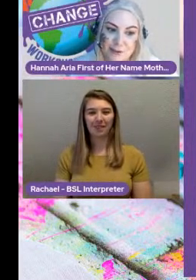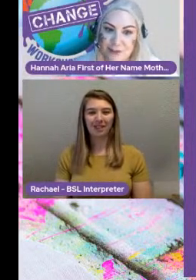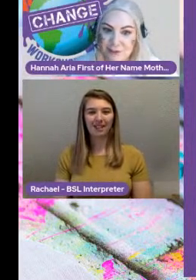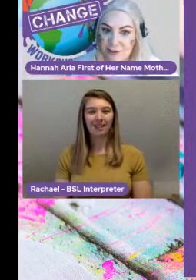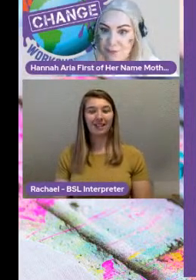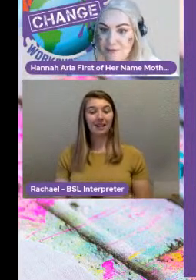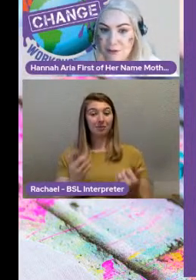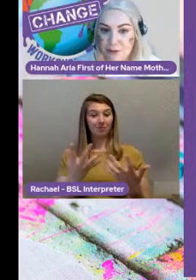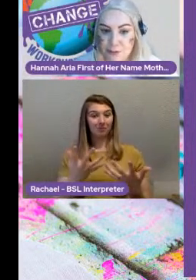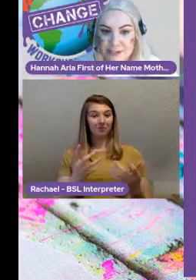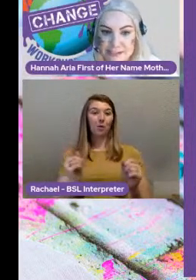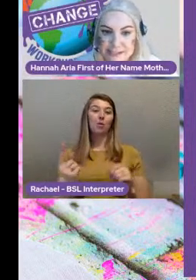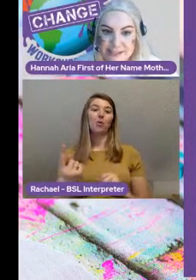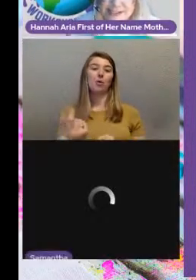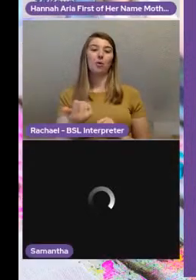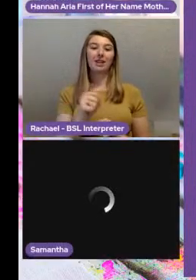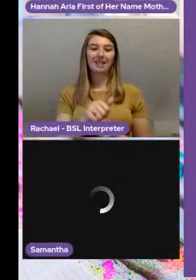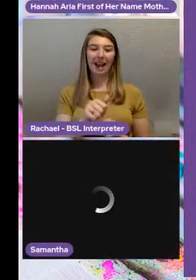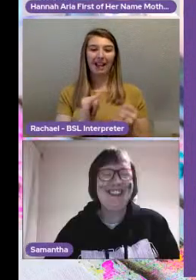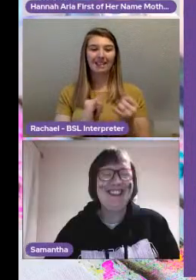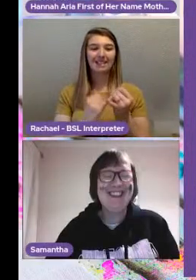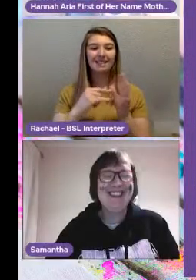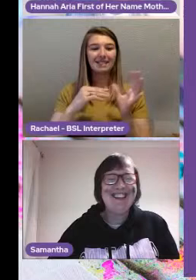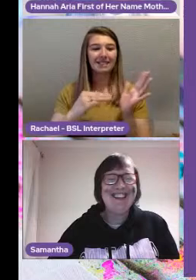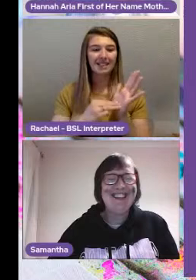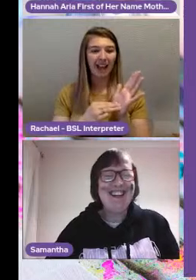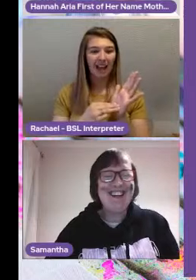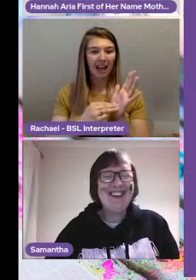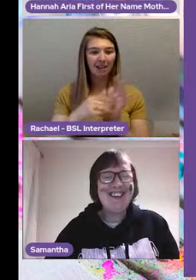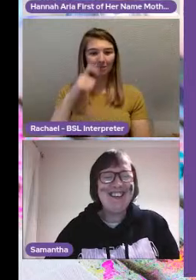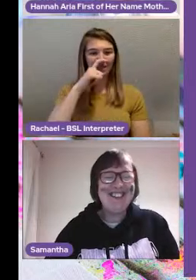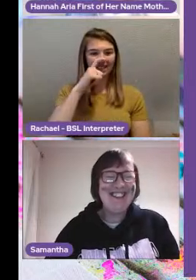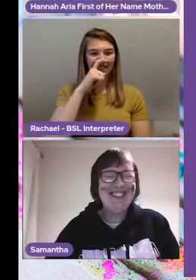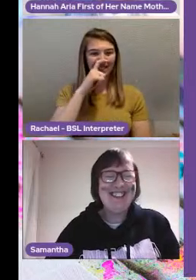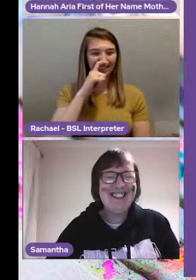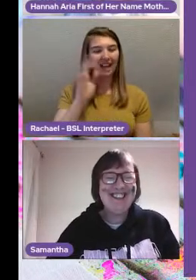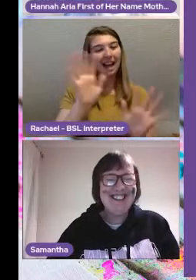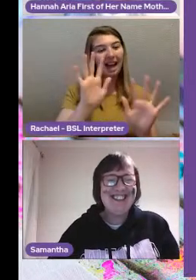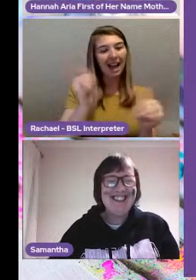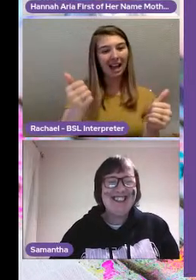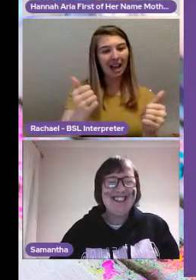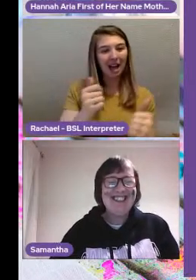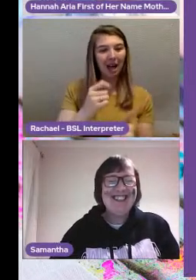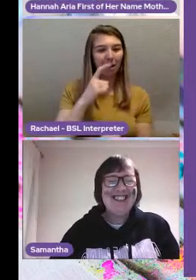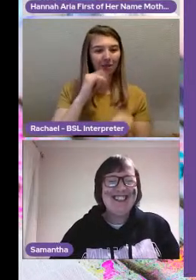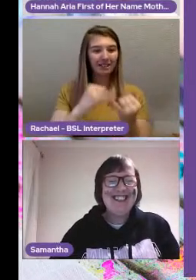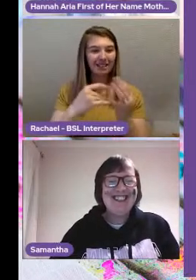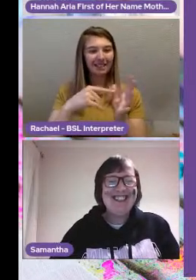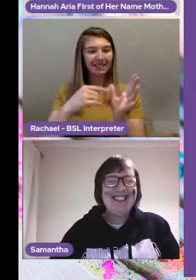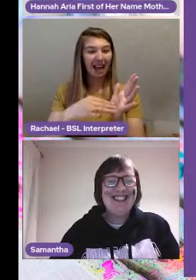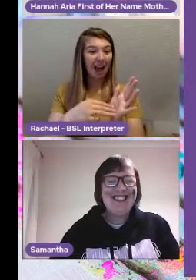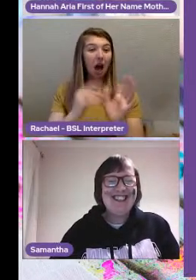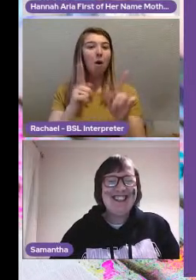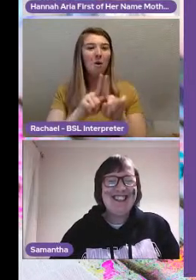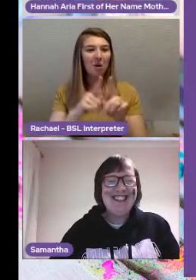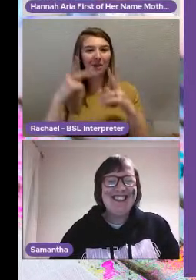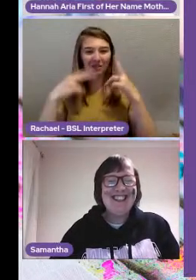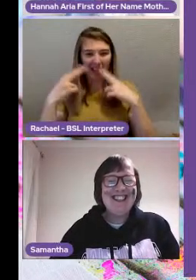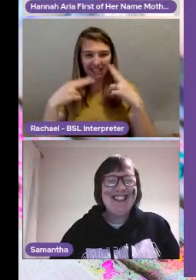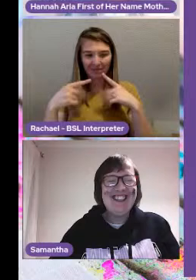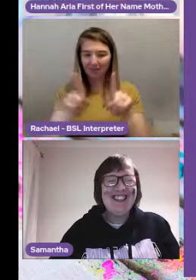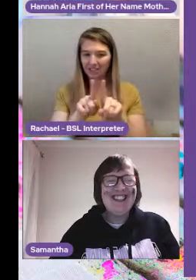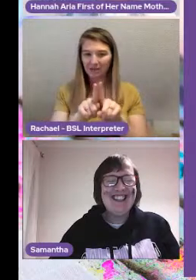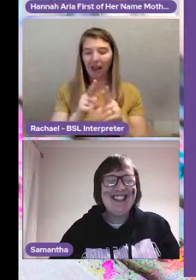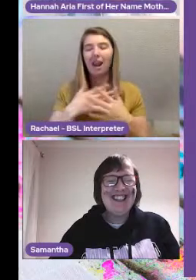And who have we got? Oh, we've got twin sister Sam. Hello. Hello, Sam. Oh, and you've got your face paint game. I love